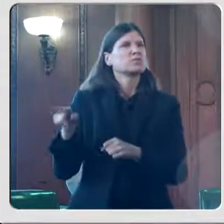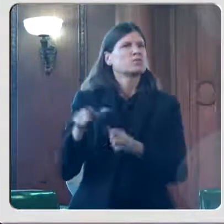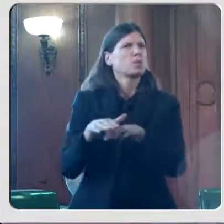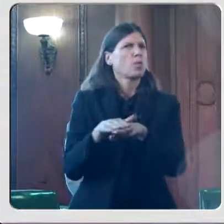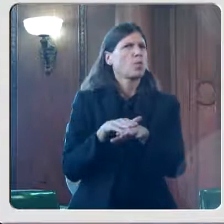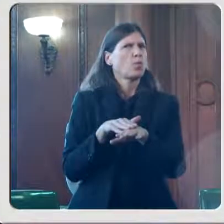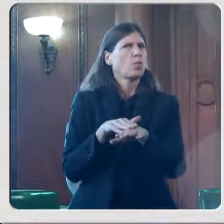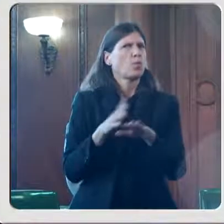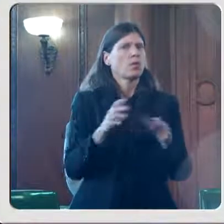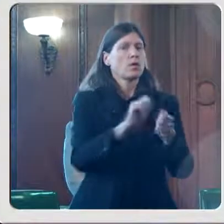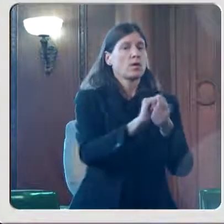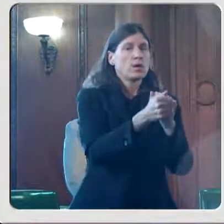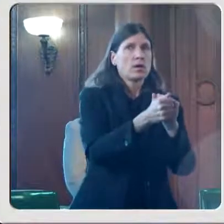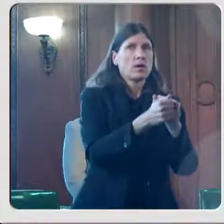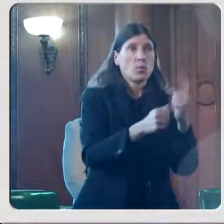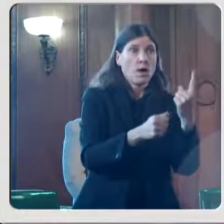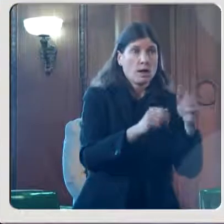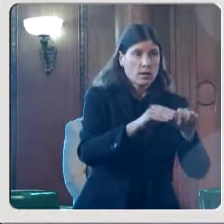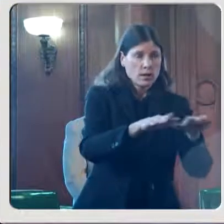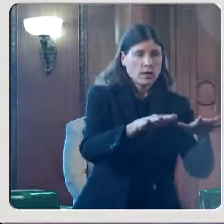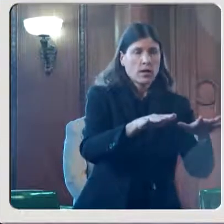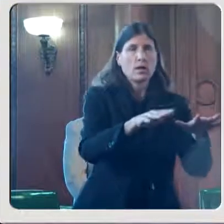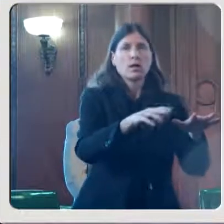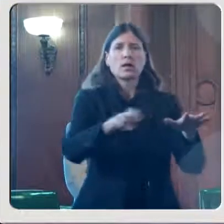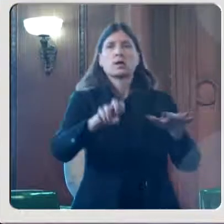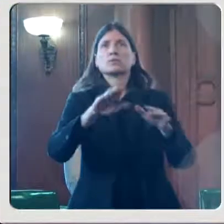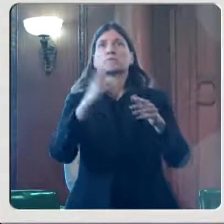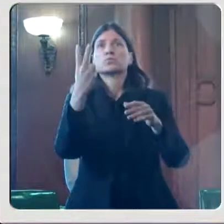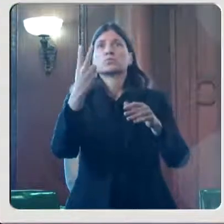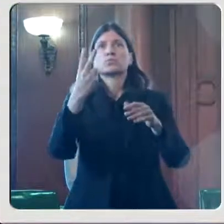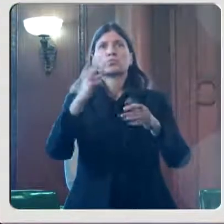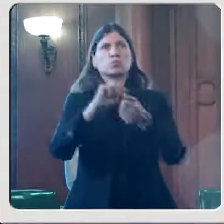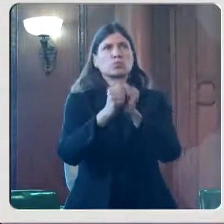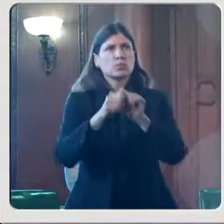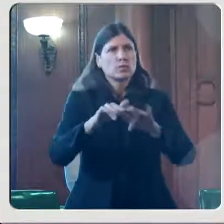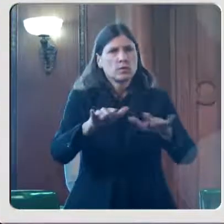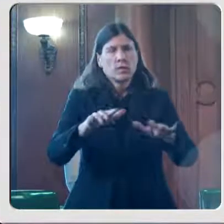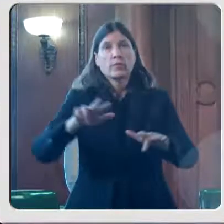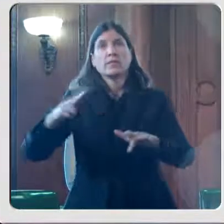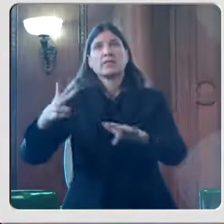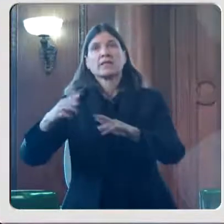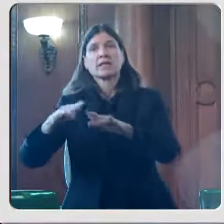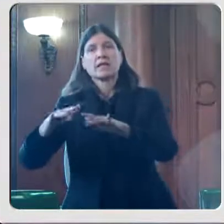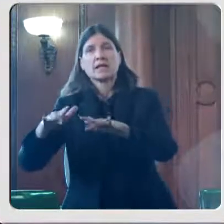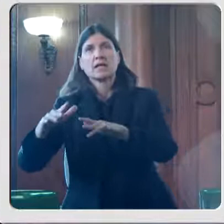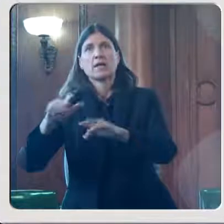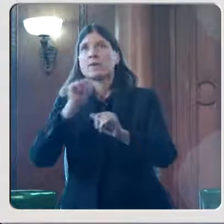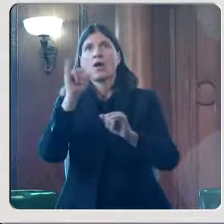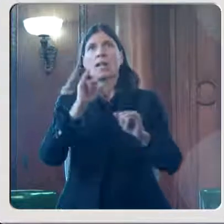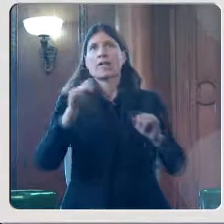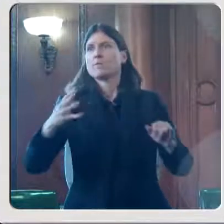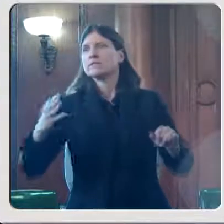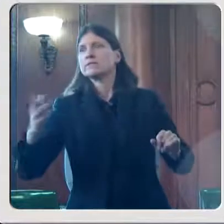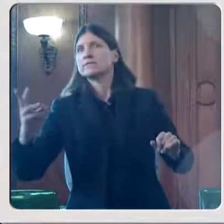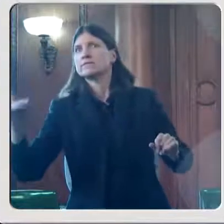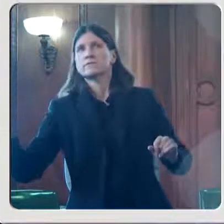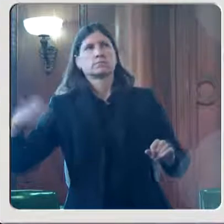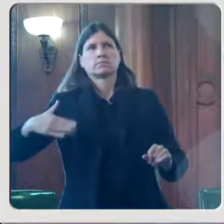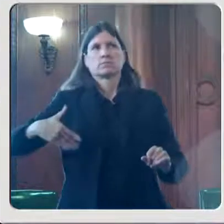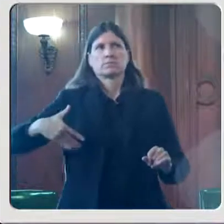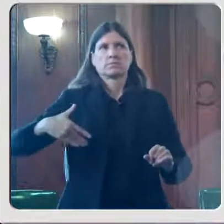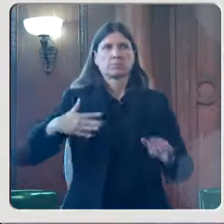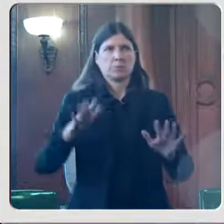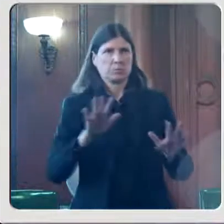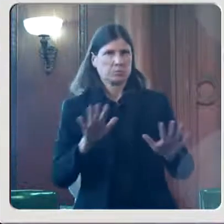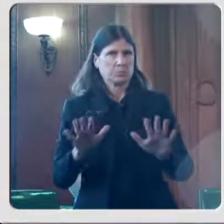severity, and their vaccine resistance. The vaccine resistance, in terms of what we're looking for, it's most important to